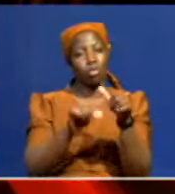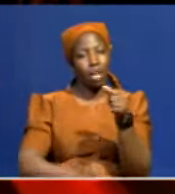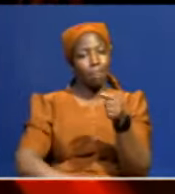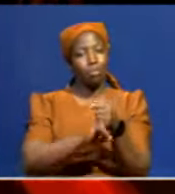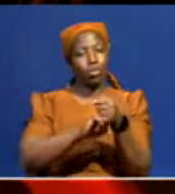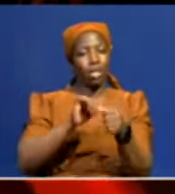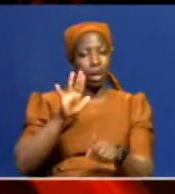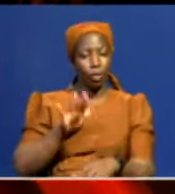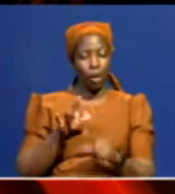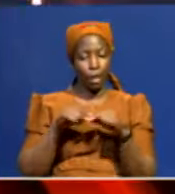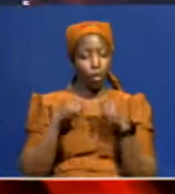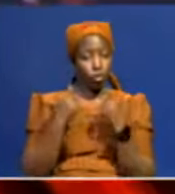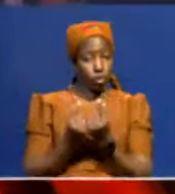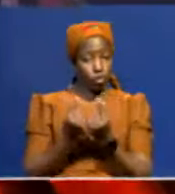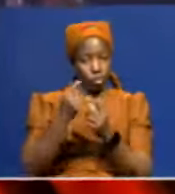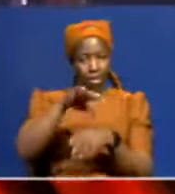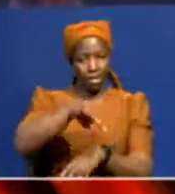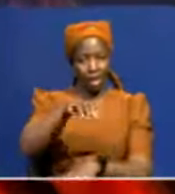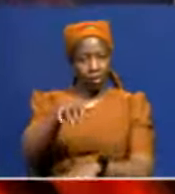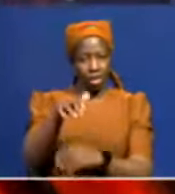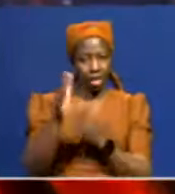county.